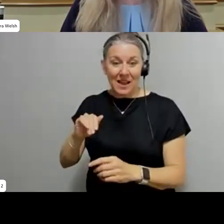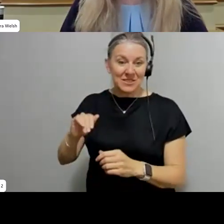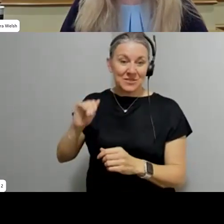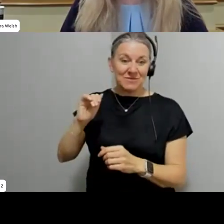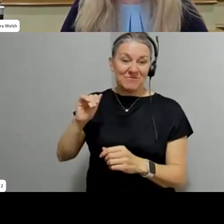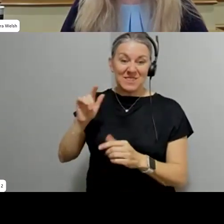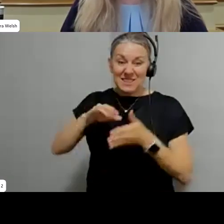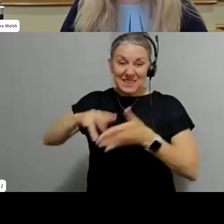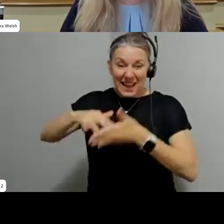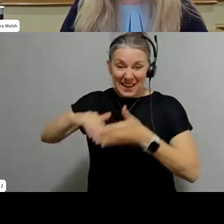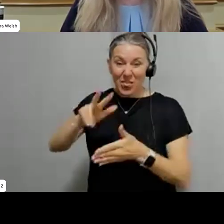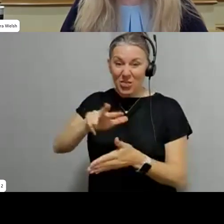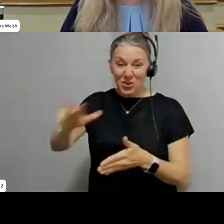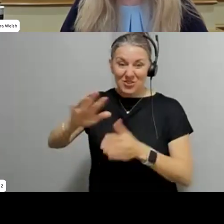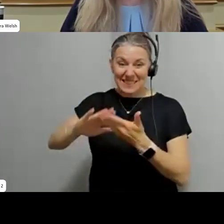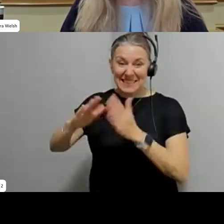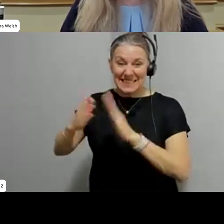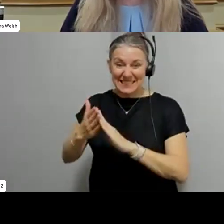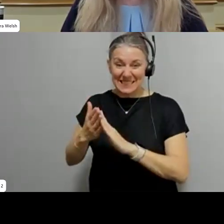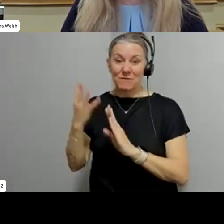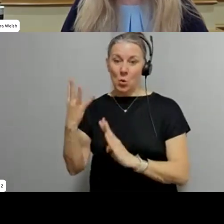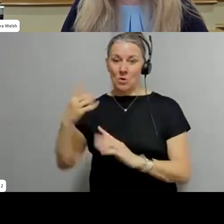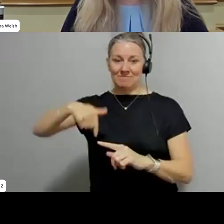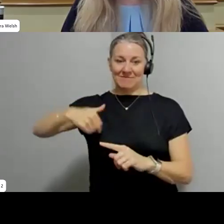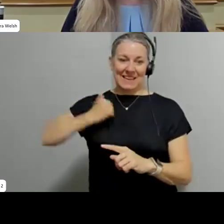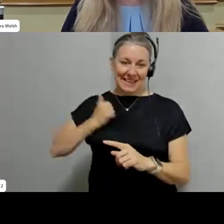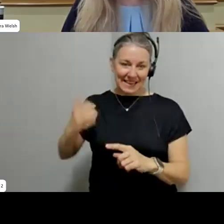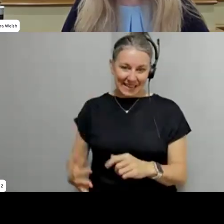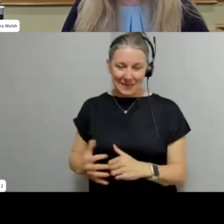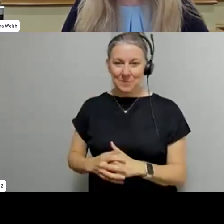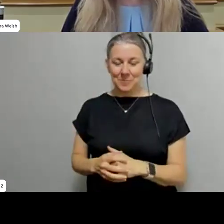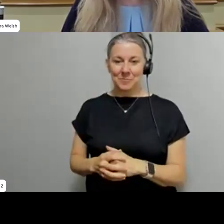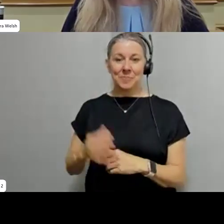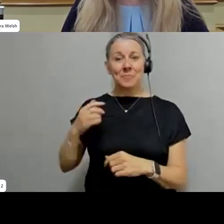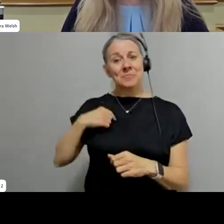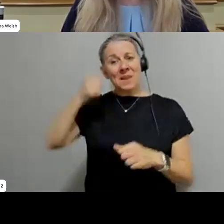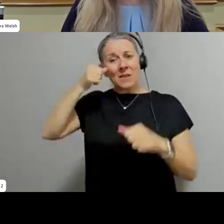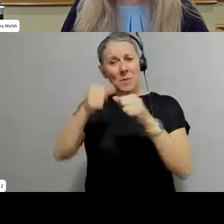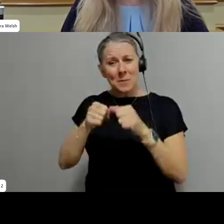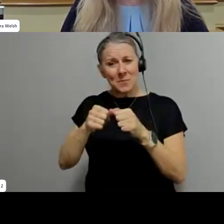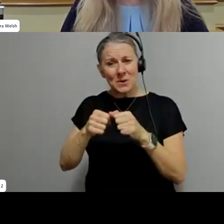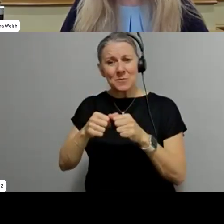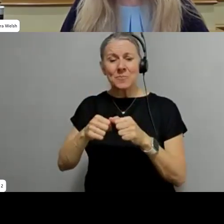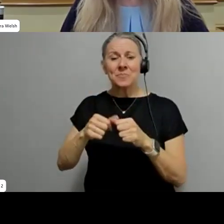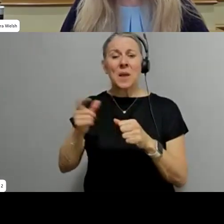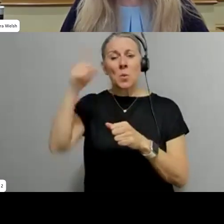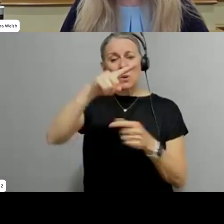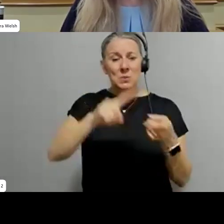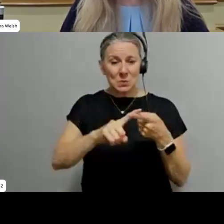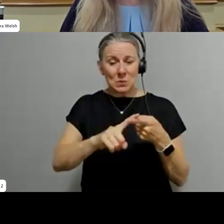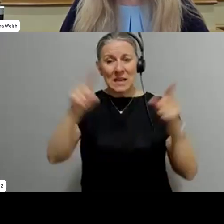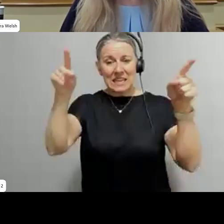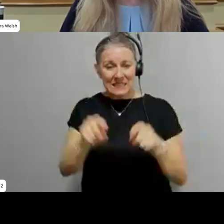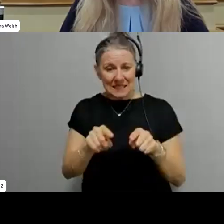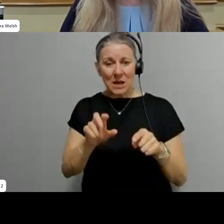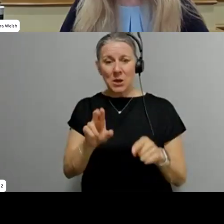I think one of the interesting thing about it is how universal it was, because I remember consulting with on the project in Udaipur, India, and I was surprised